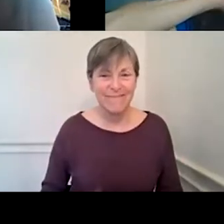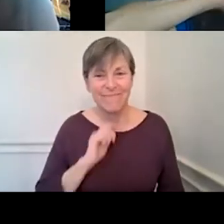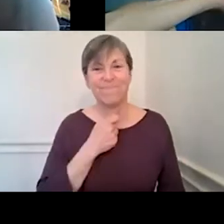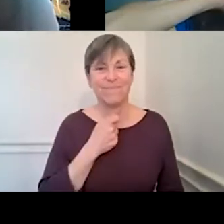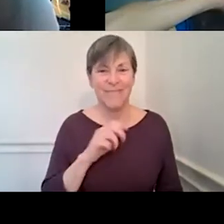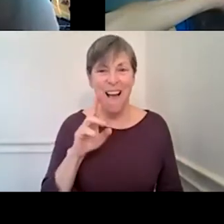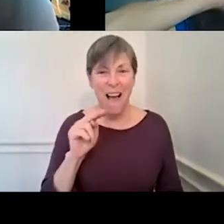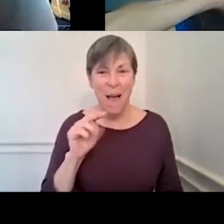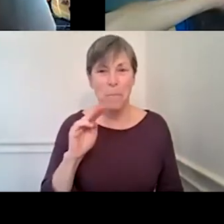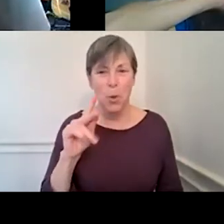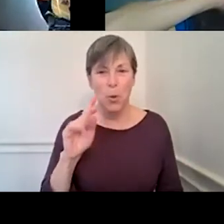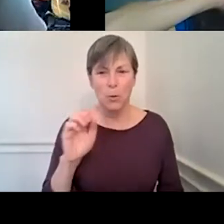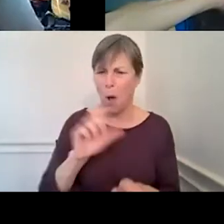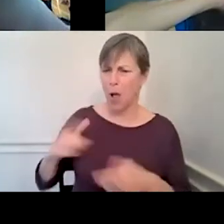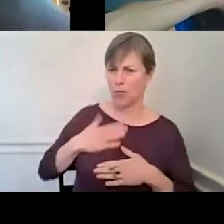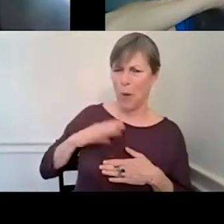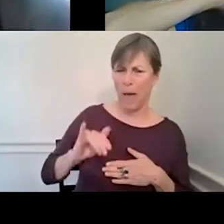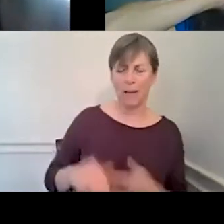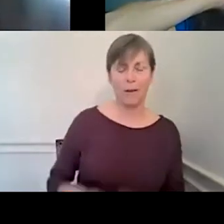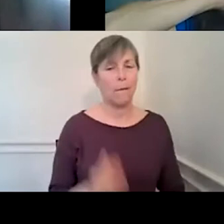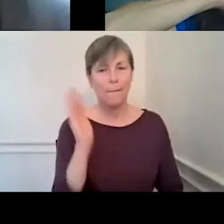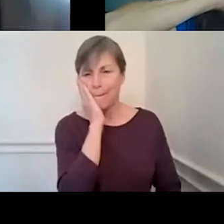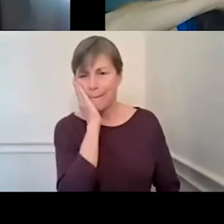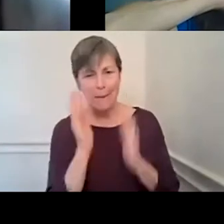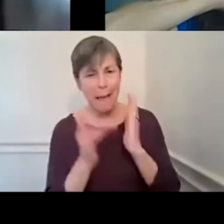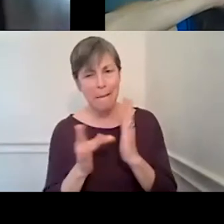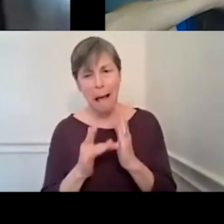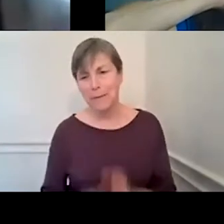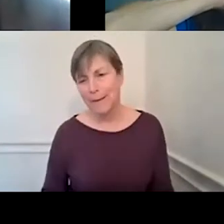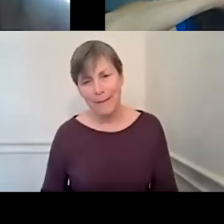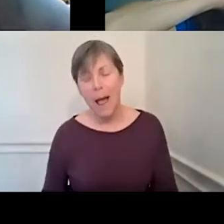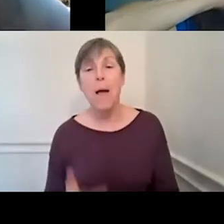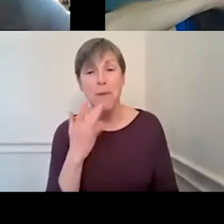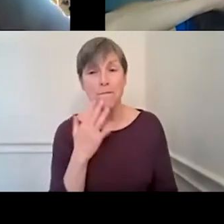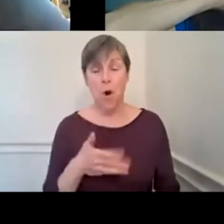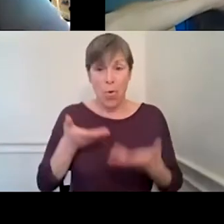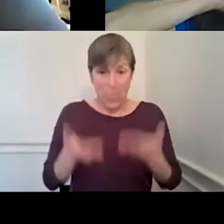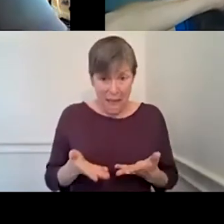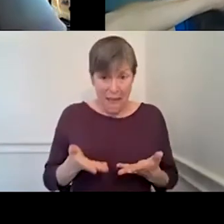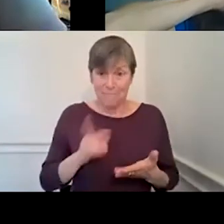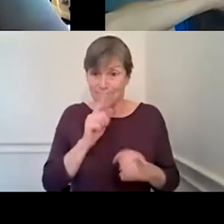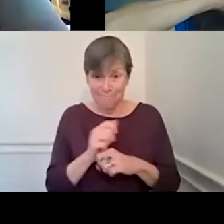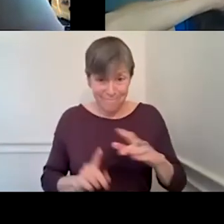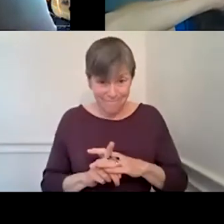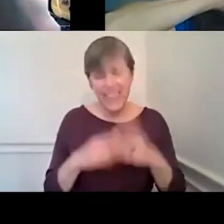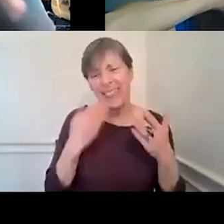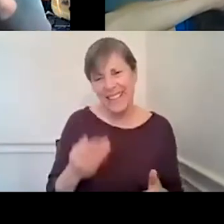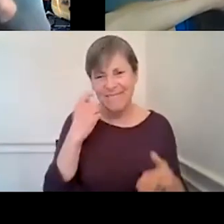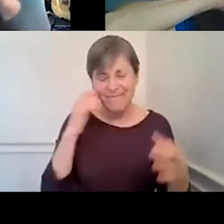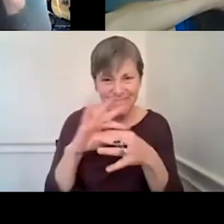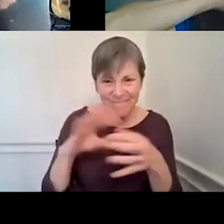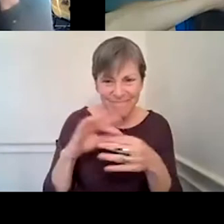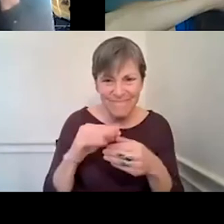We all have fun with that. It's unbelievable, this technology. I would rather be there in person. But Bill, thanks for the introduction. Welcome to